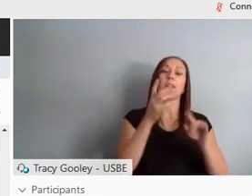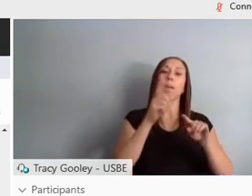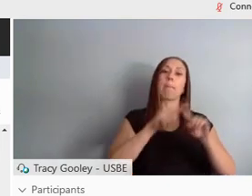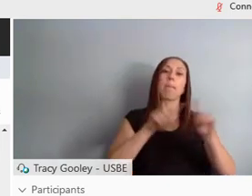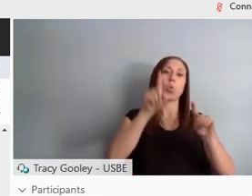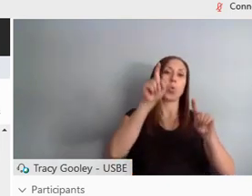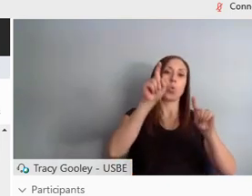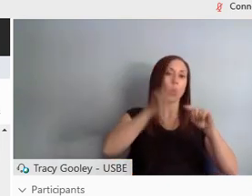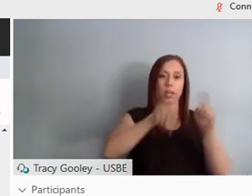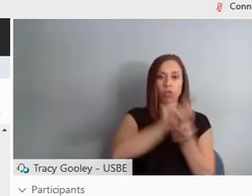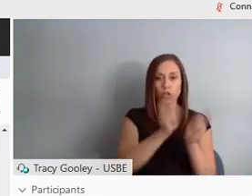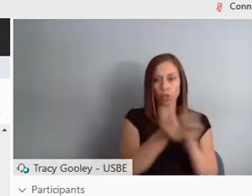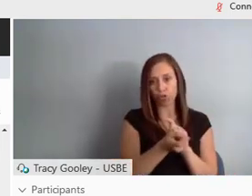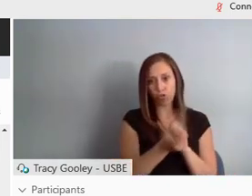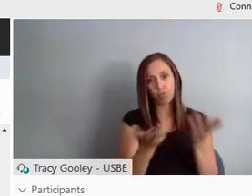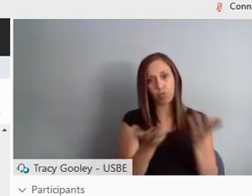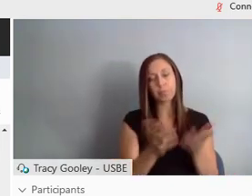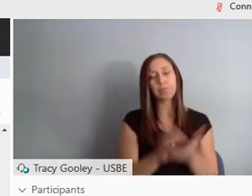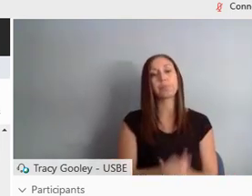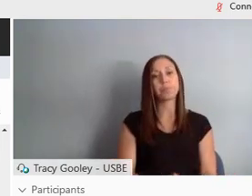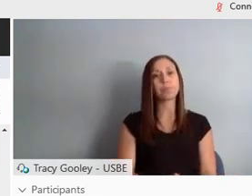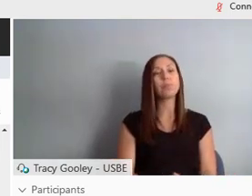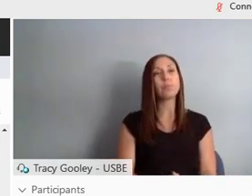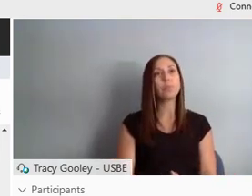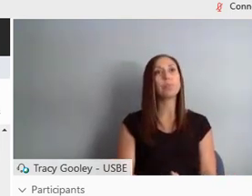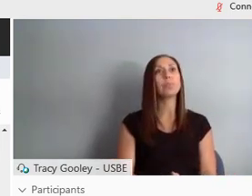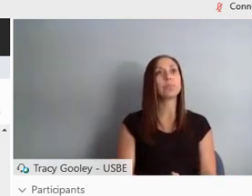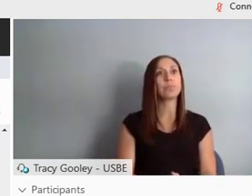capable of making changes. So